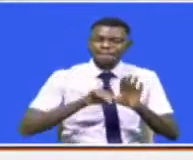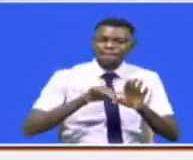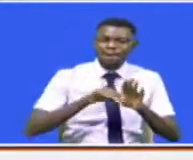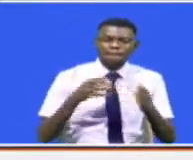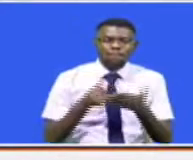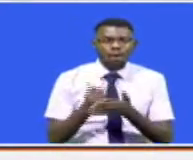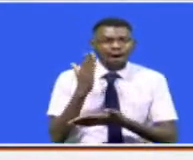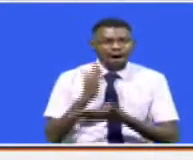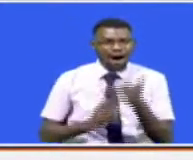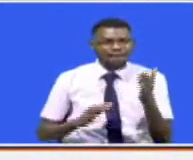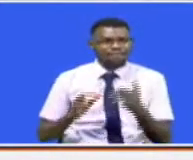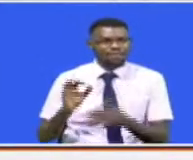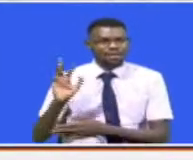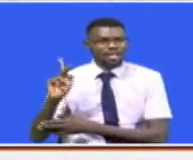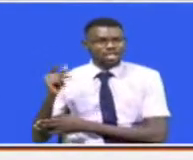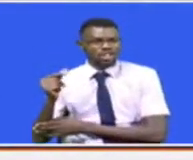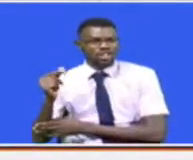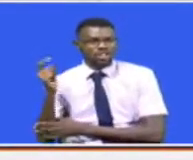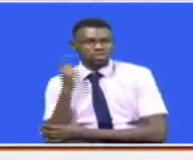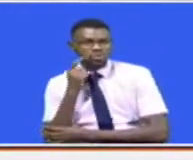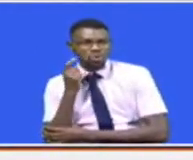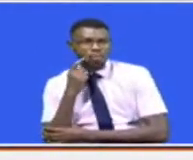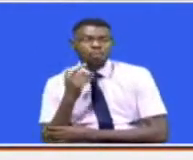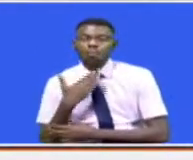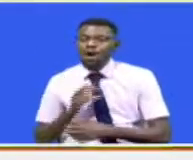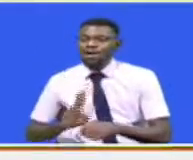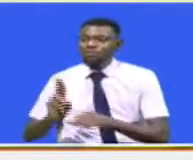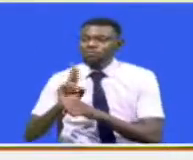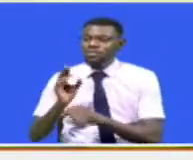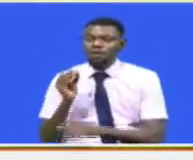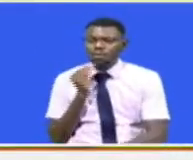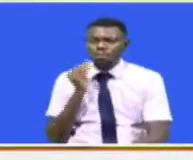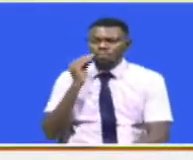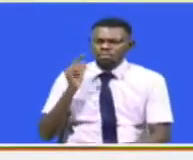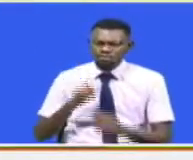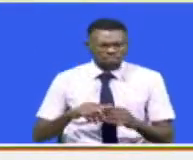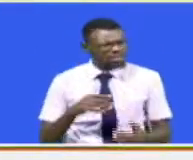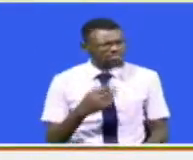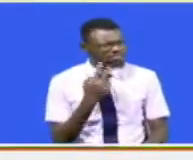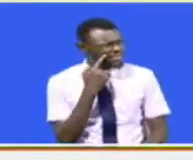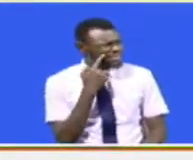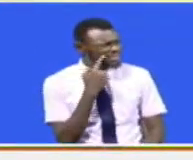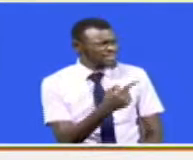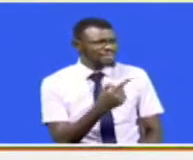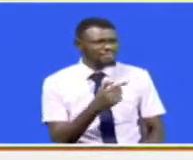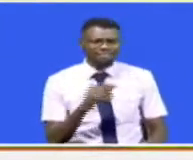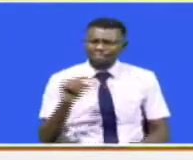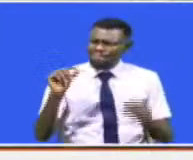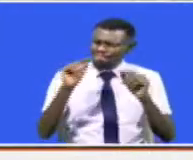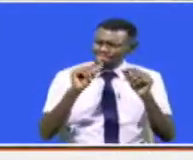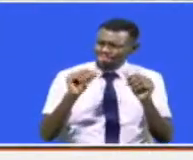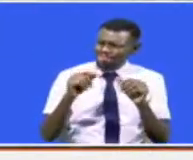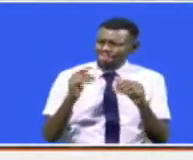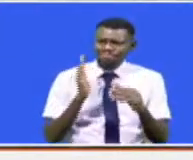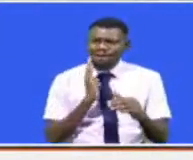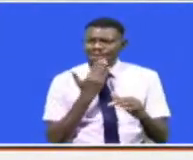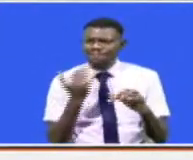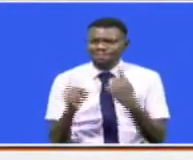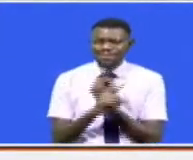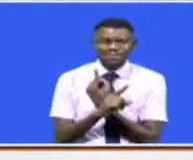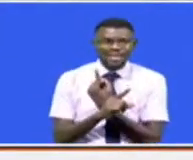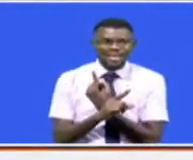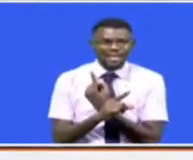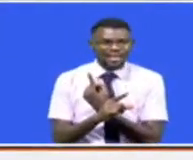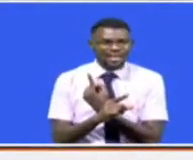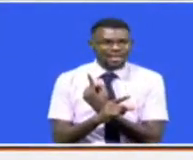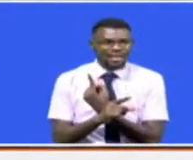sugar at one of the retail shops for domestic use noticed strange pellets and reported the incident. The consignment was